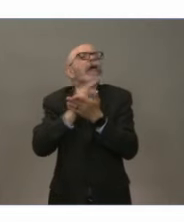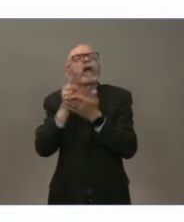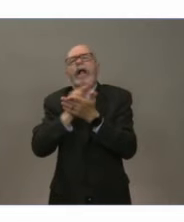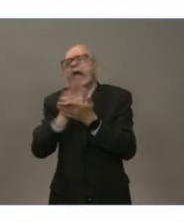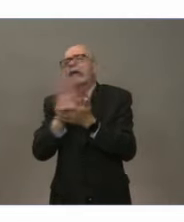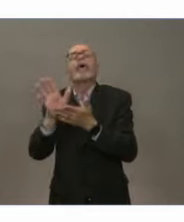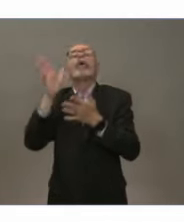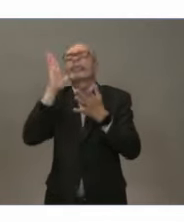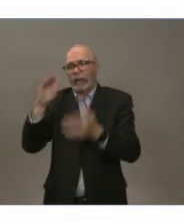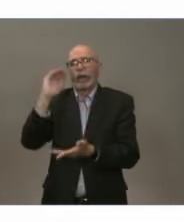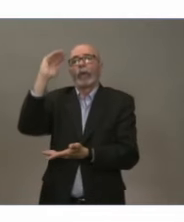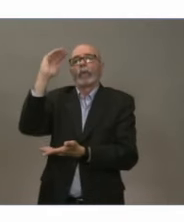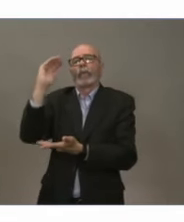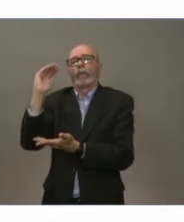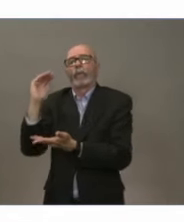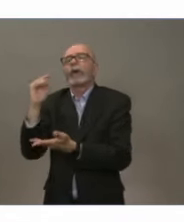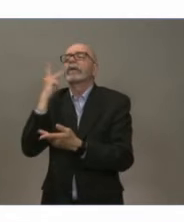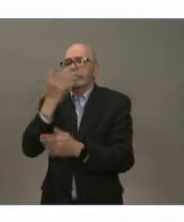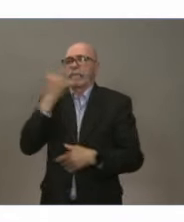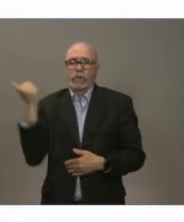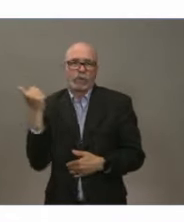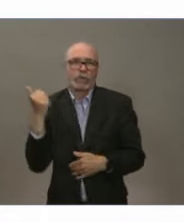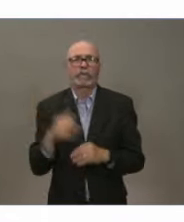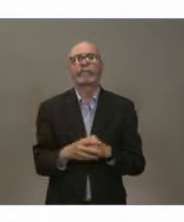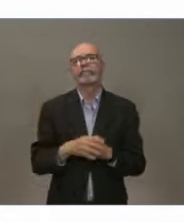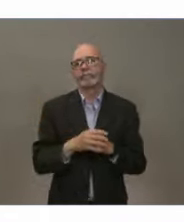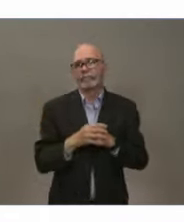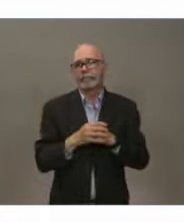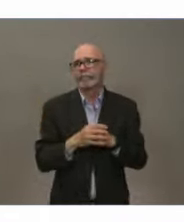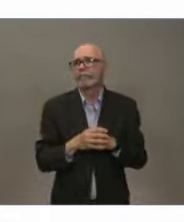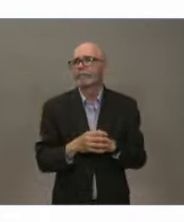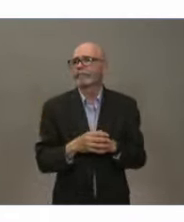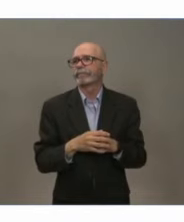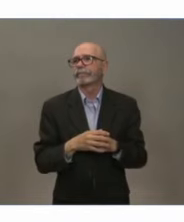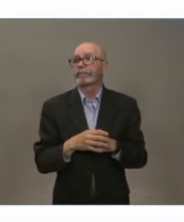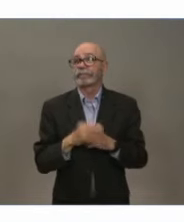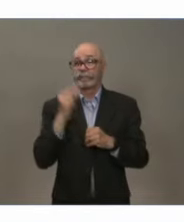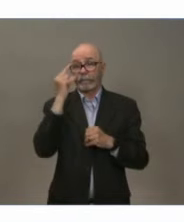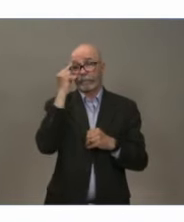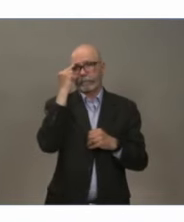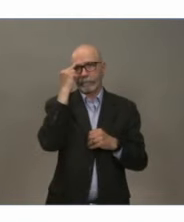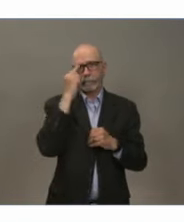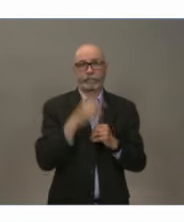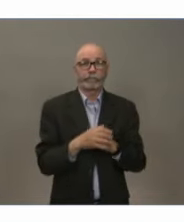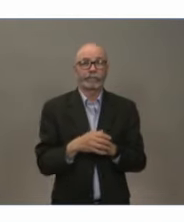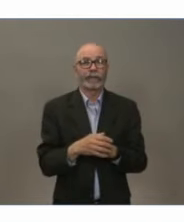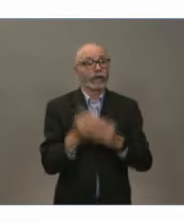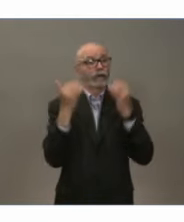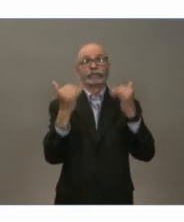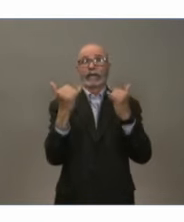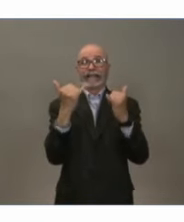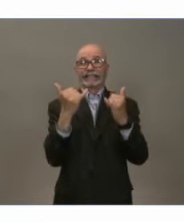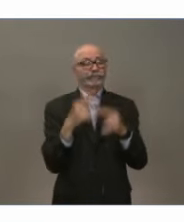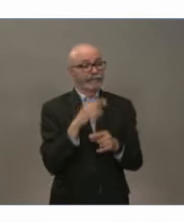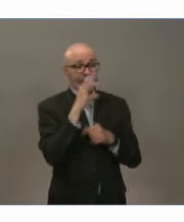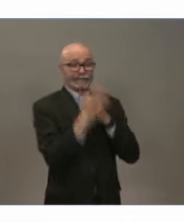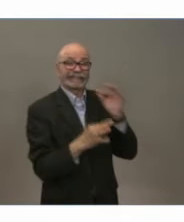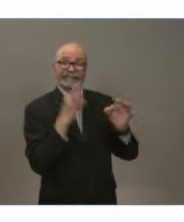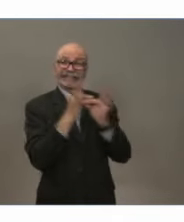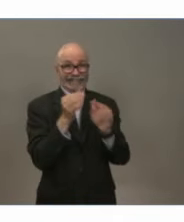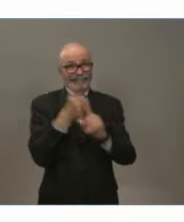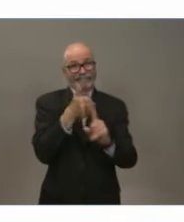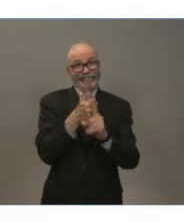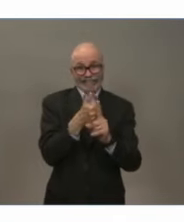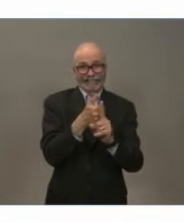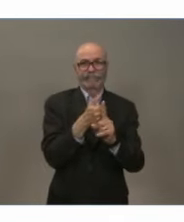So what is the impact? I'm going to finish off by talking a little bit about our testing strategy, because along with the strong public